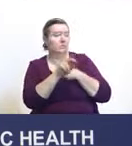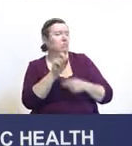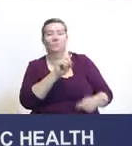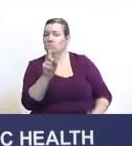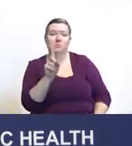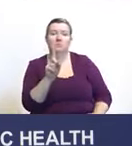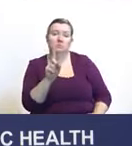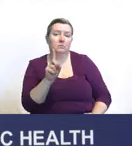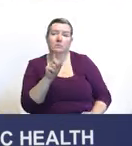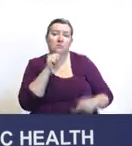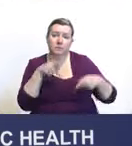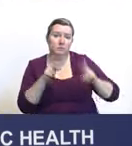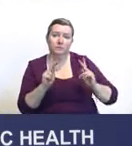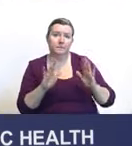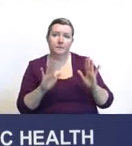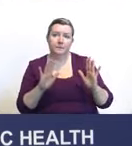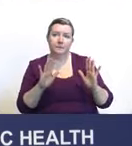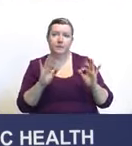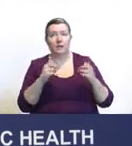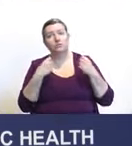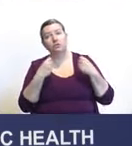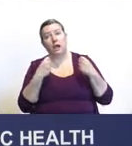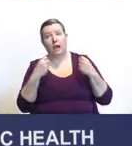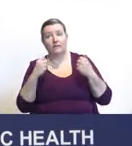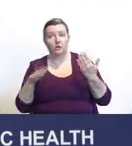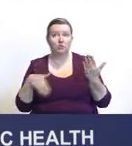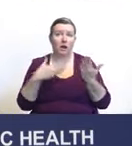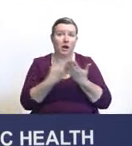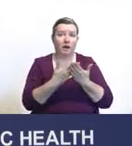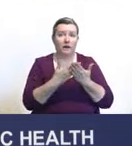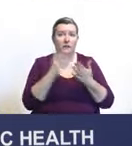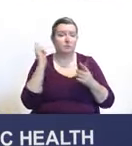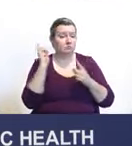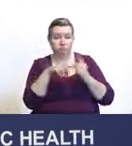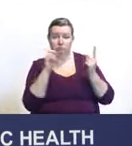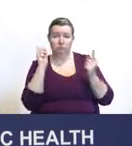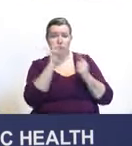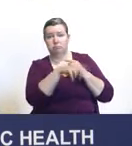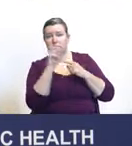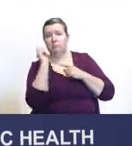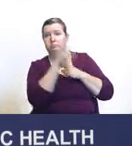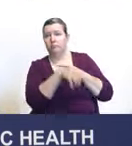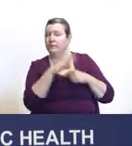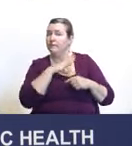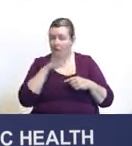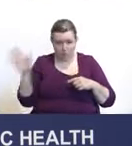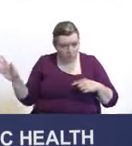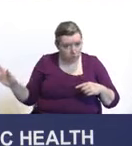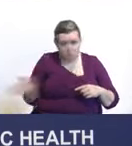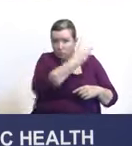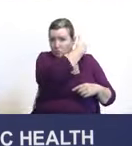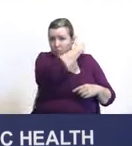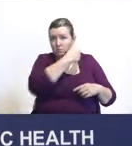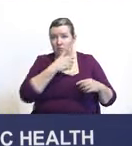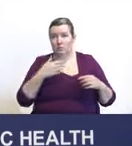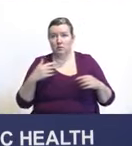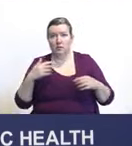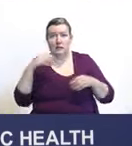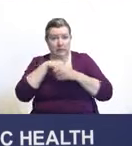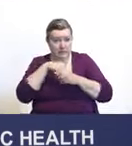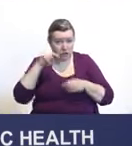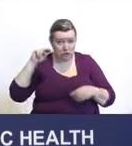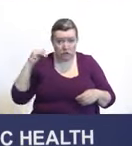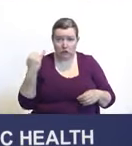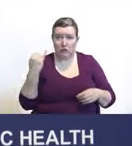travel on our interstates to get to a certain rally point. Where they go when they leave New Jersey is obviously up to them. I